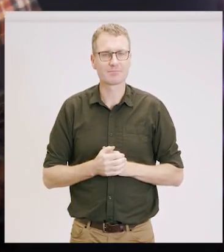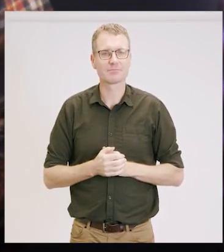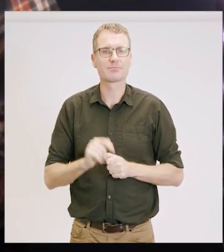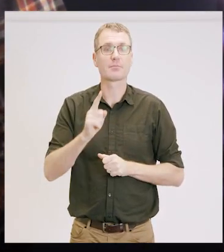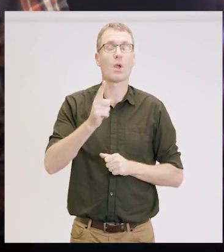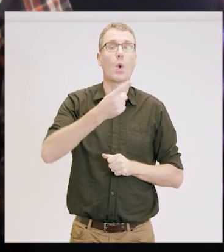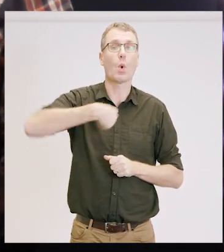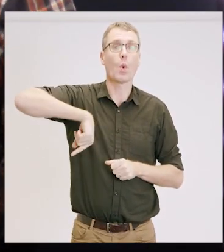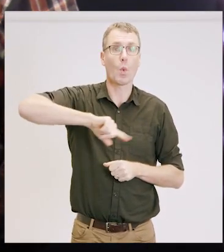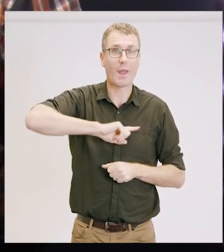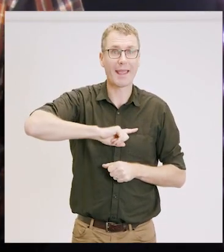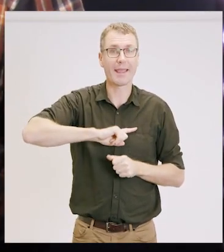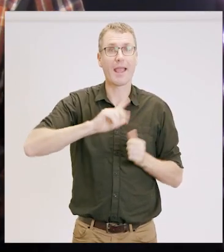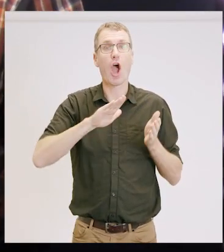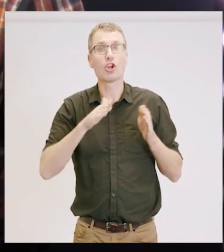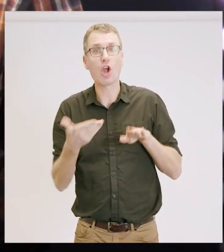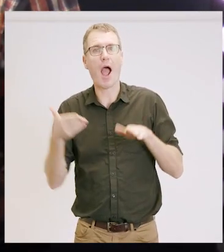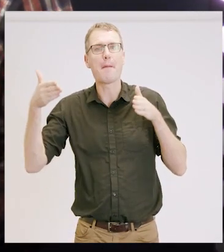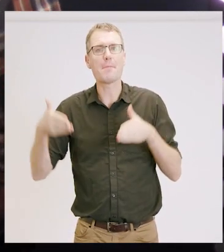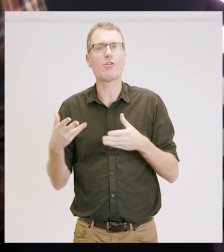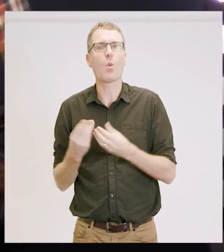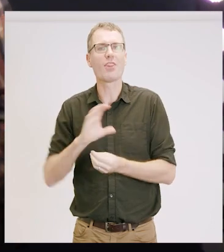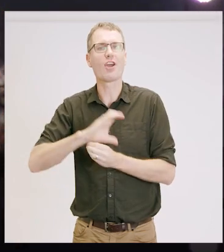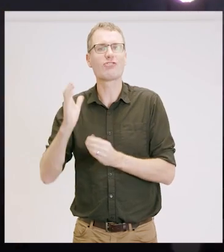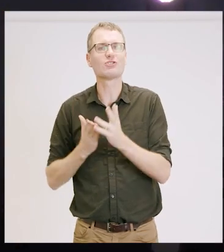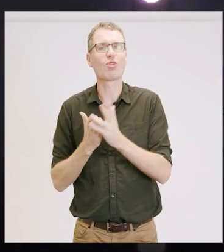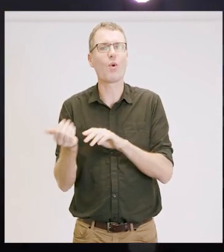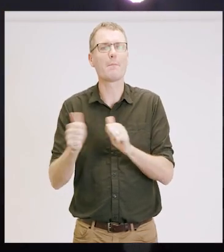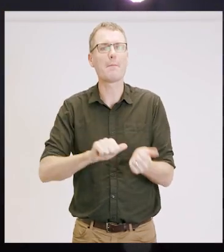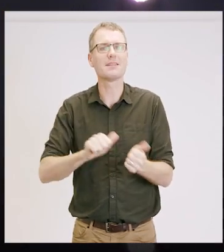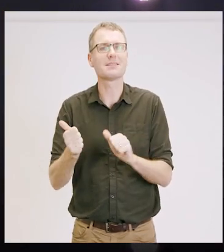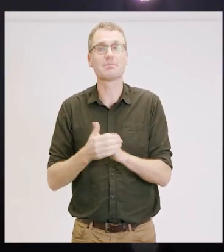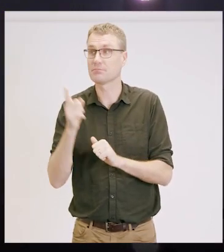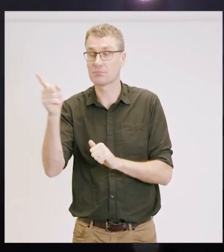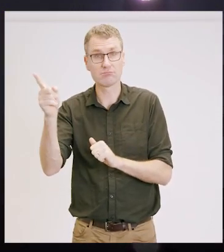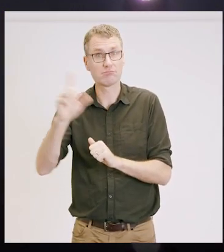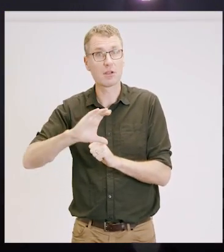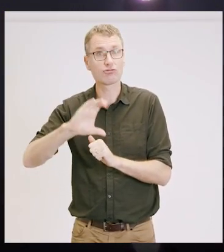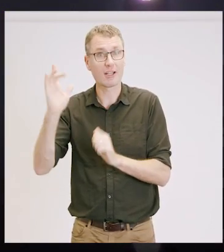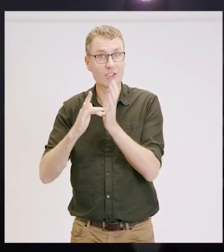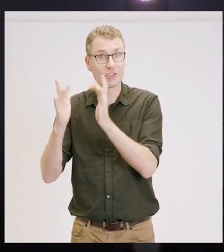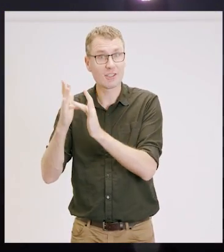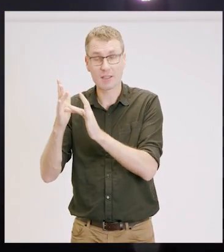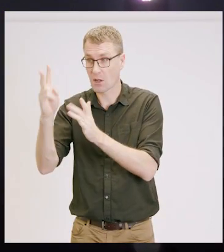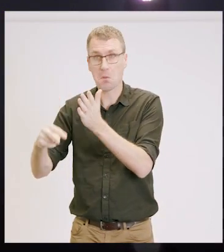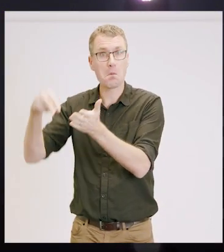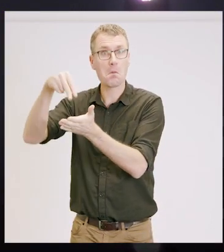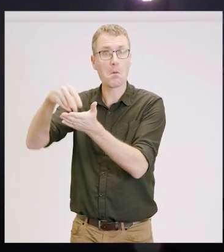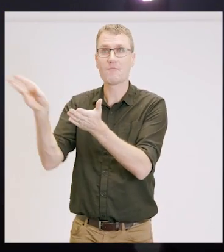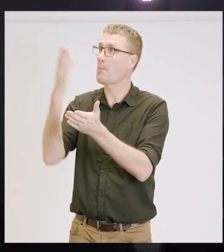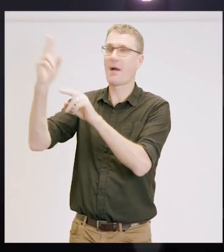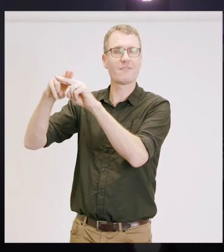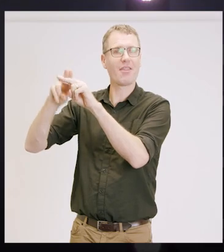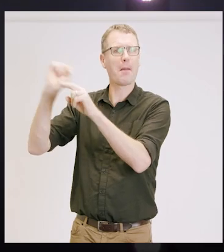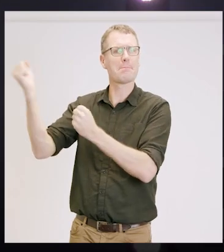So have we forgotten that we're joining him in his death? For we died and were buried with Christ by baptism. And just as Christ was raised from the